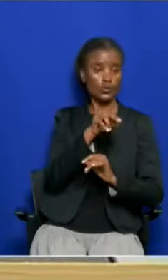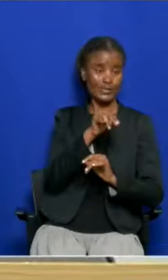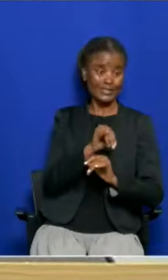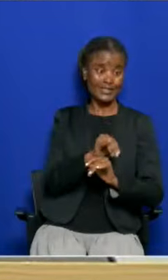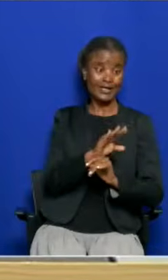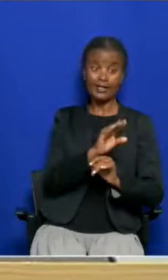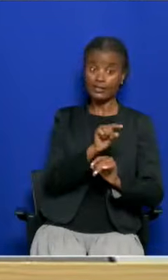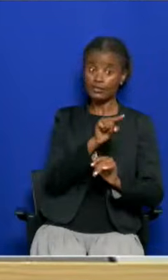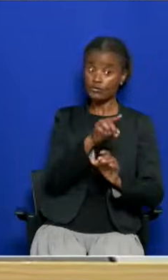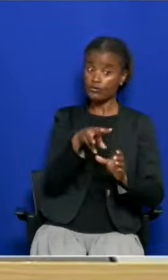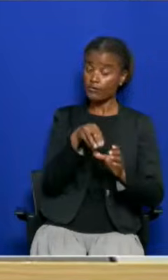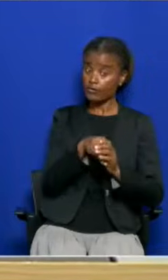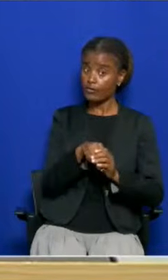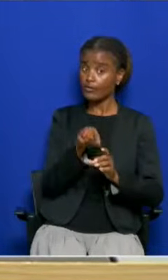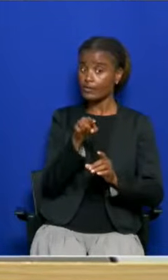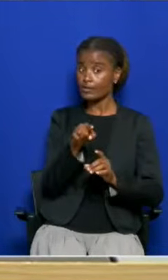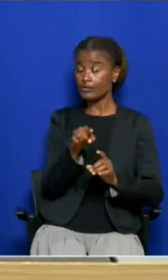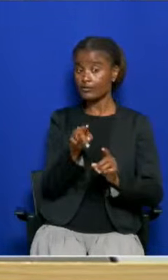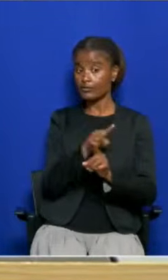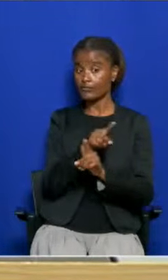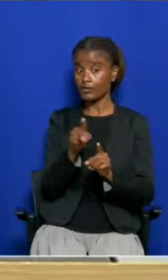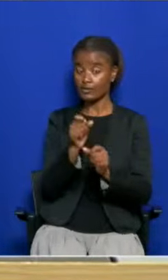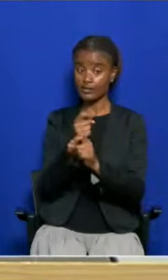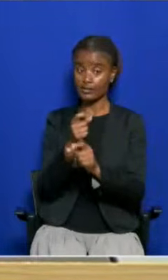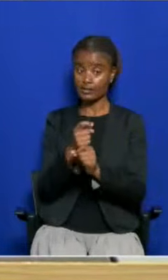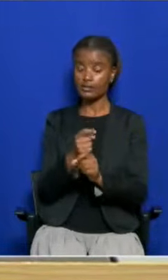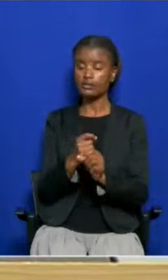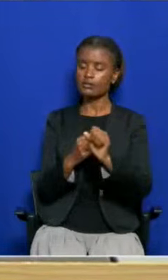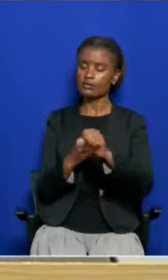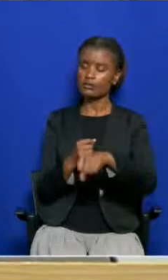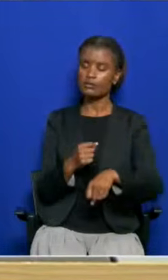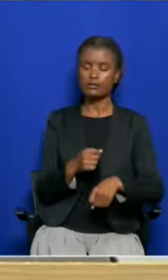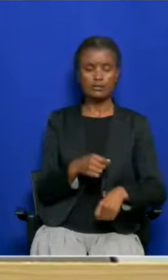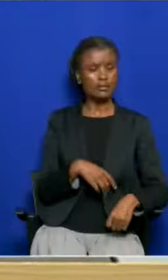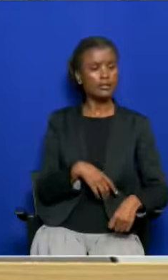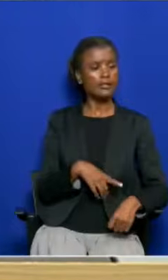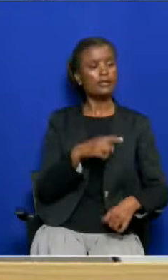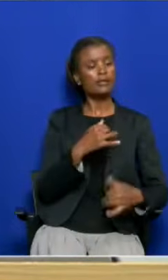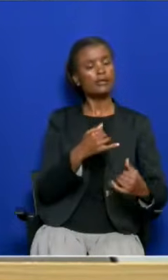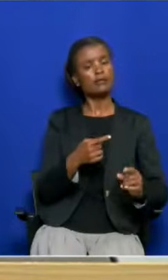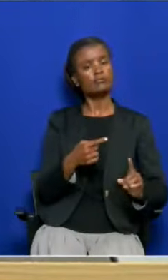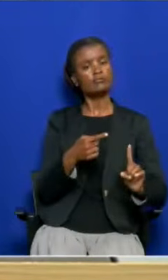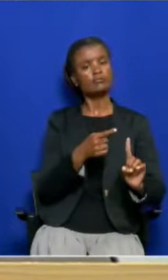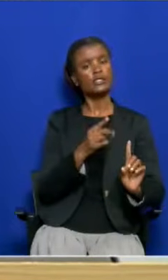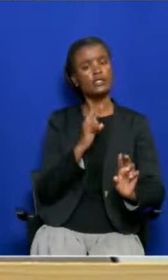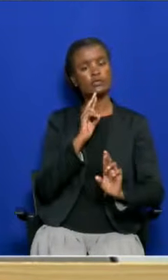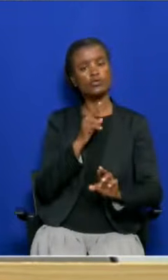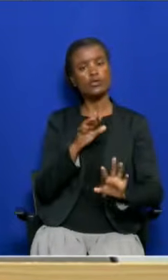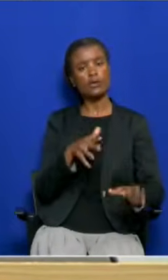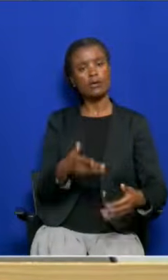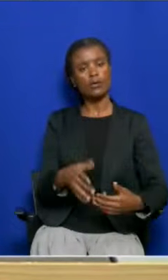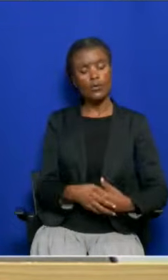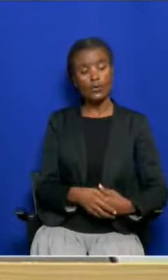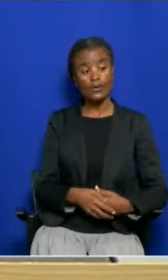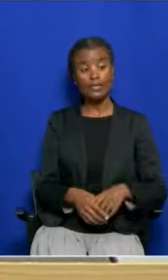That's correct. And what was Mr. Sibanyoni's response? He said he was